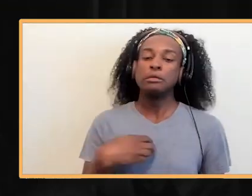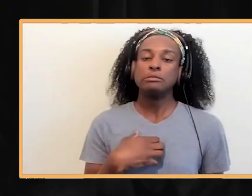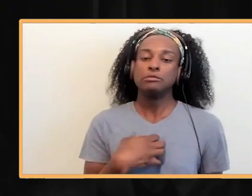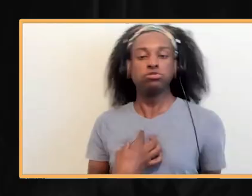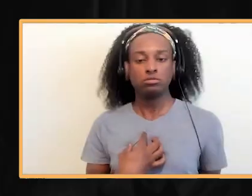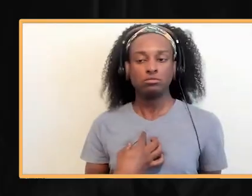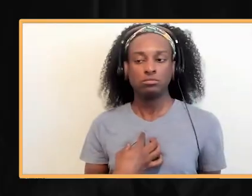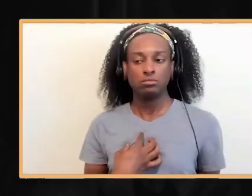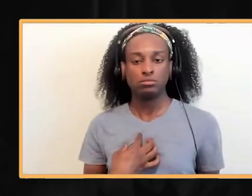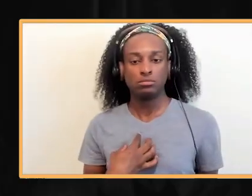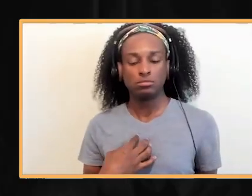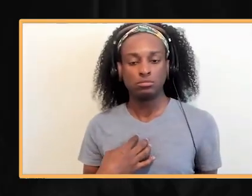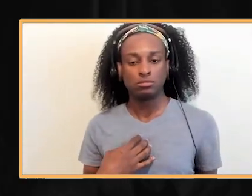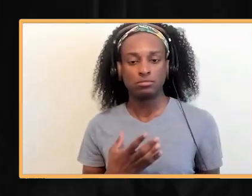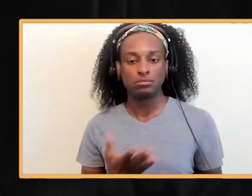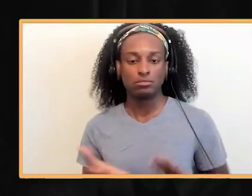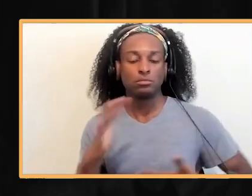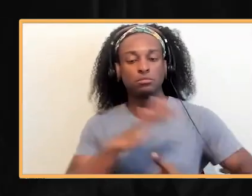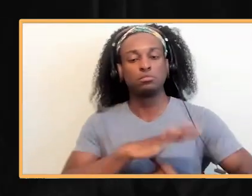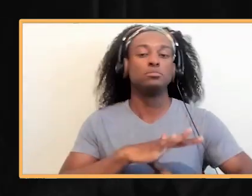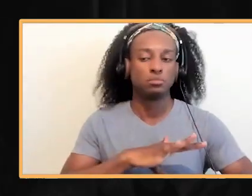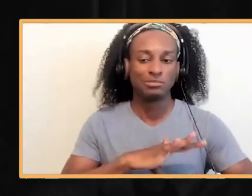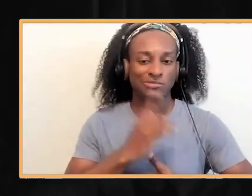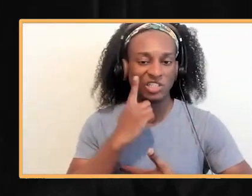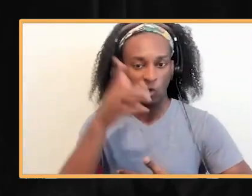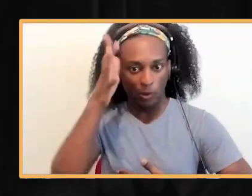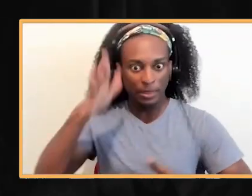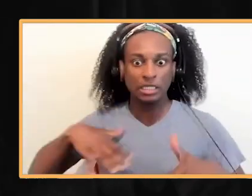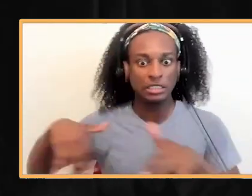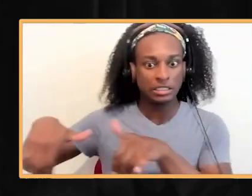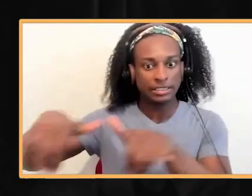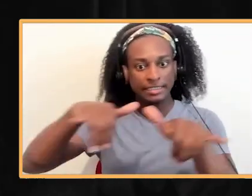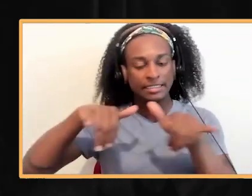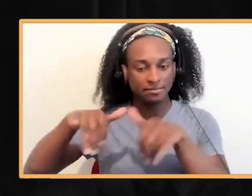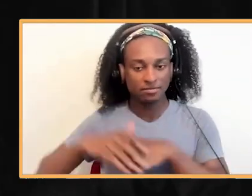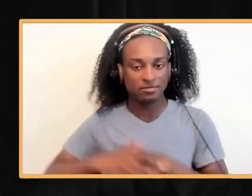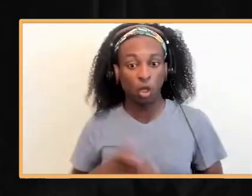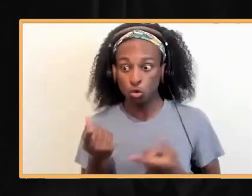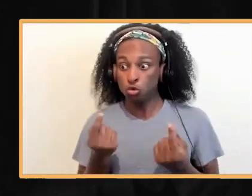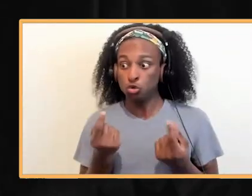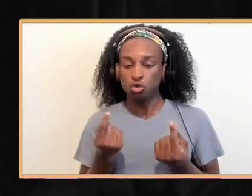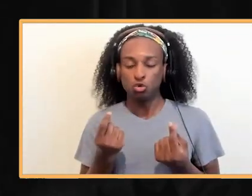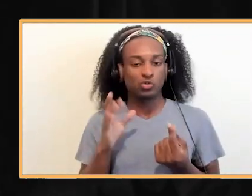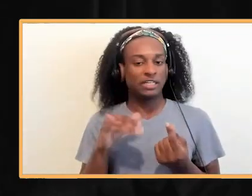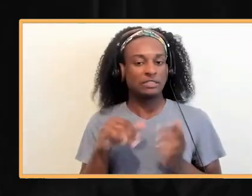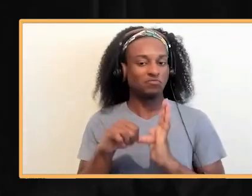And so what that does is it perpetuates this, not only disembodiment, but this